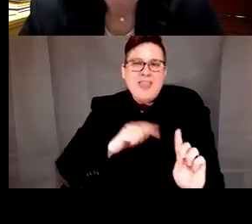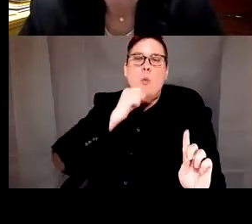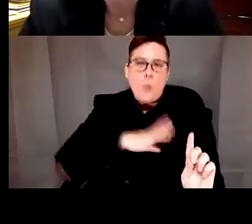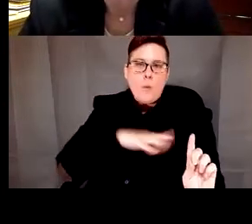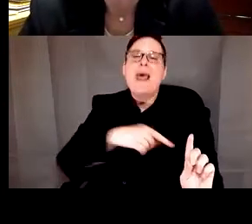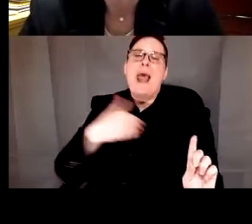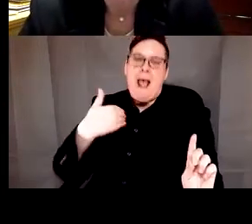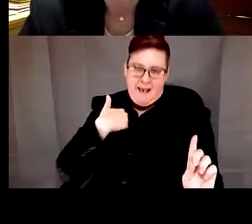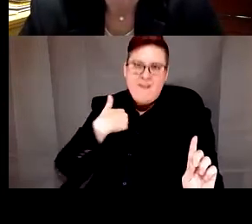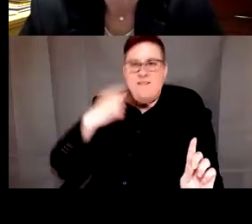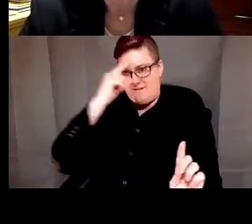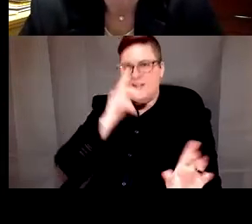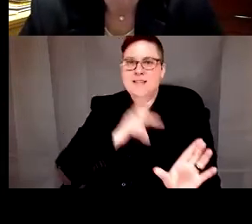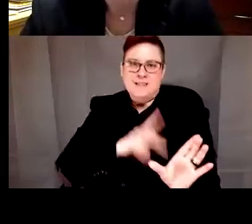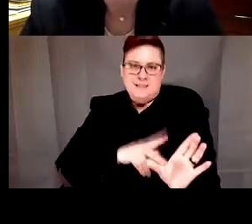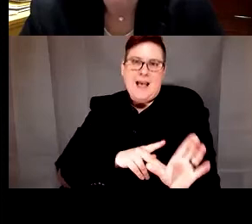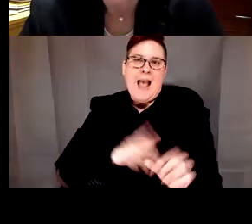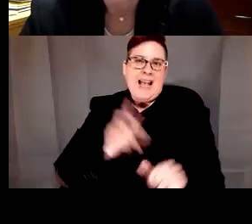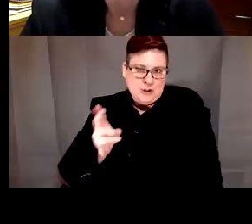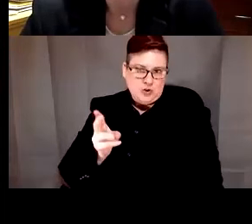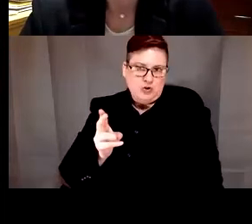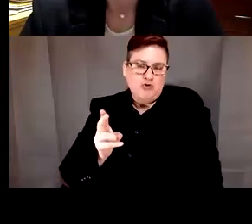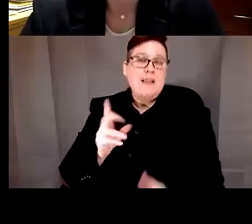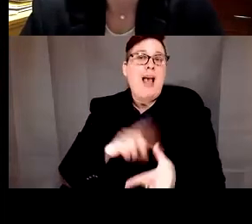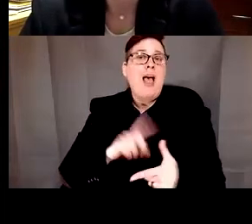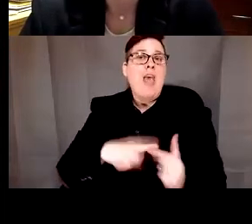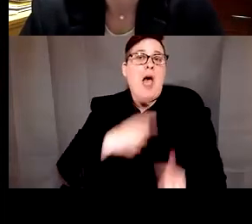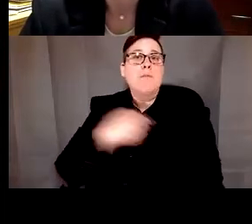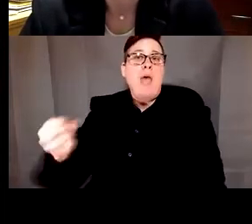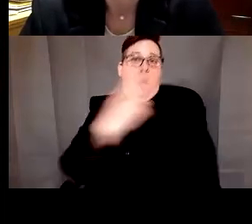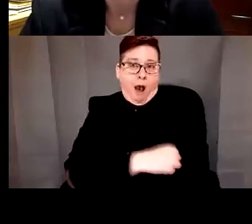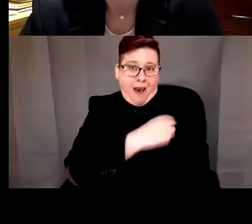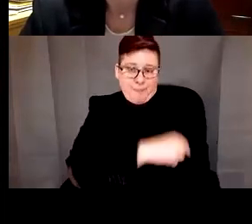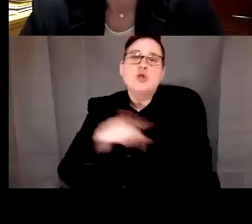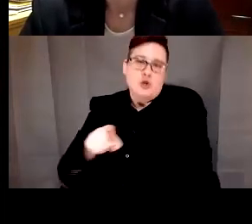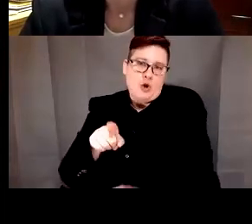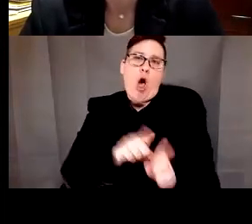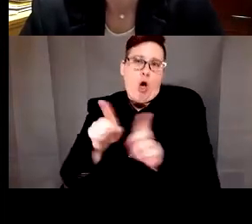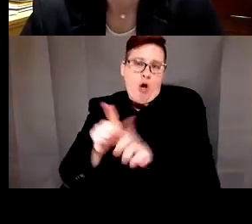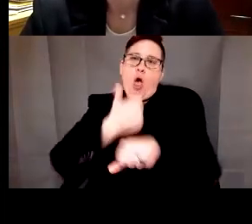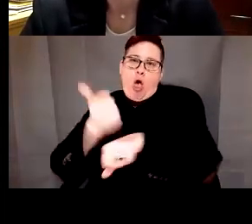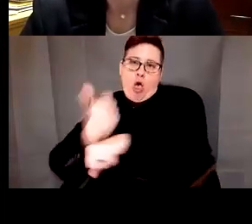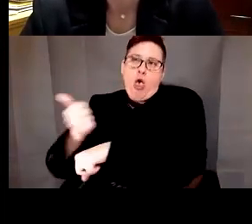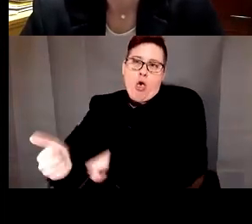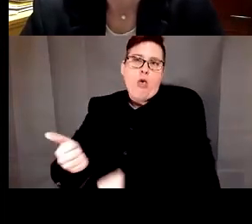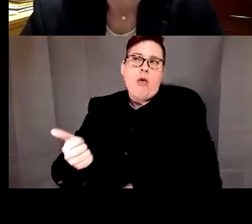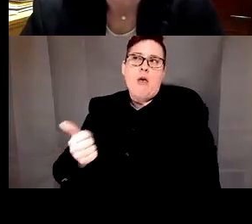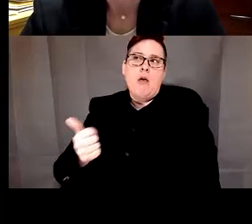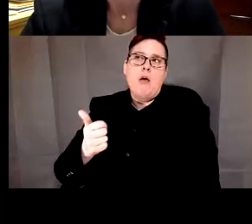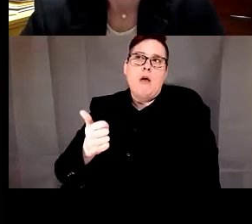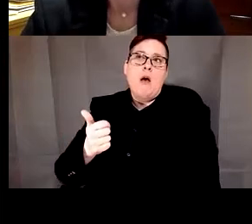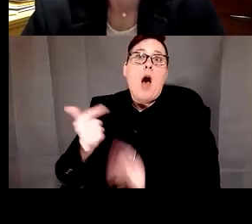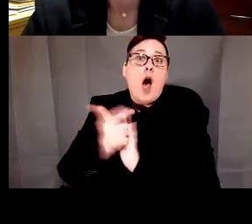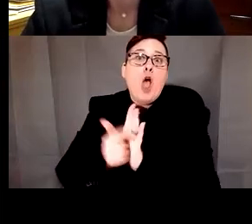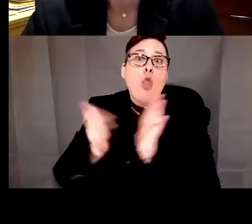psychiatric history. And when she was hospitalized, she made allegations against one of the